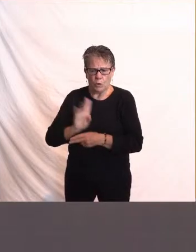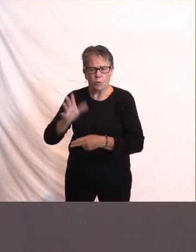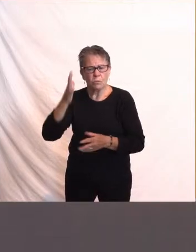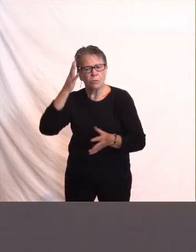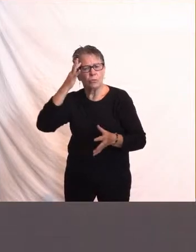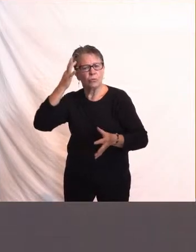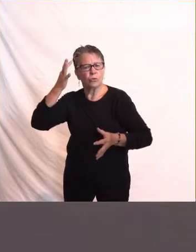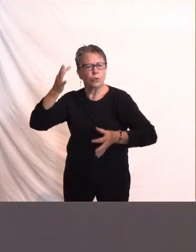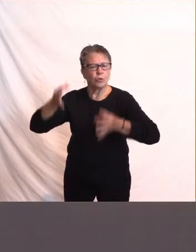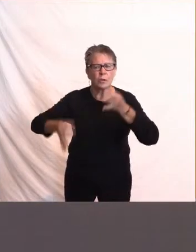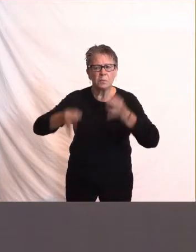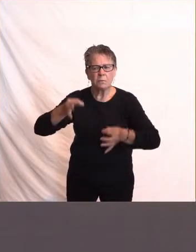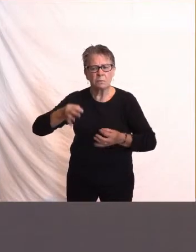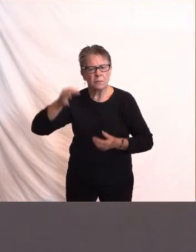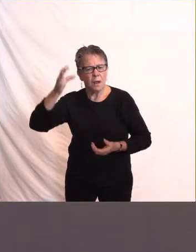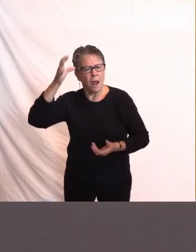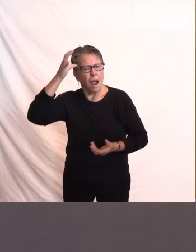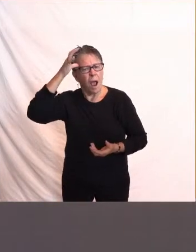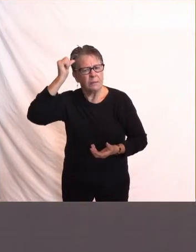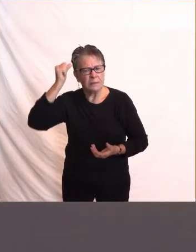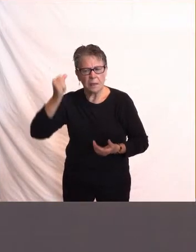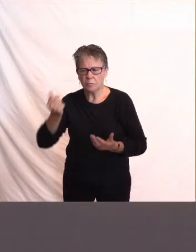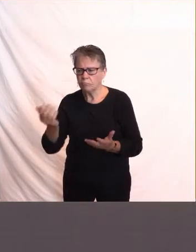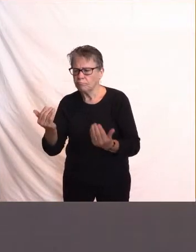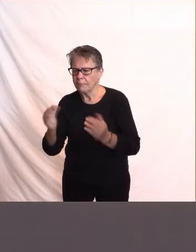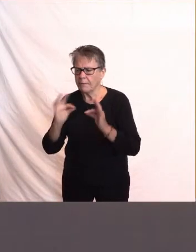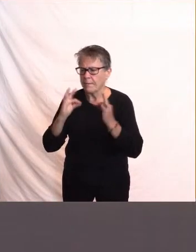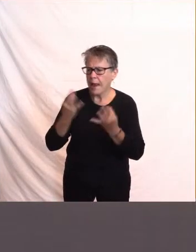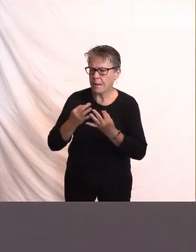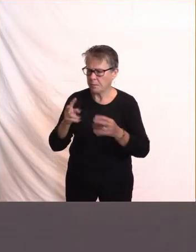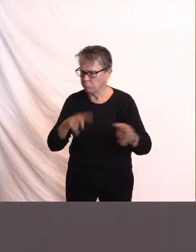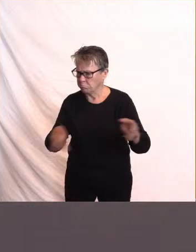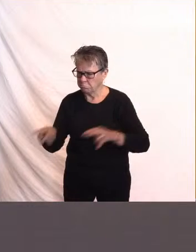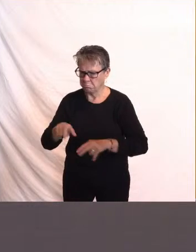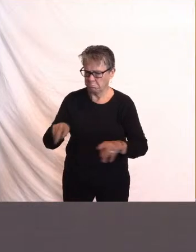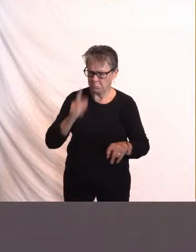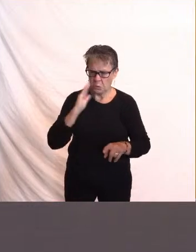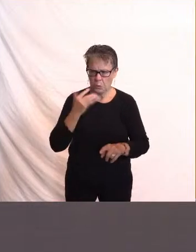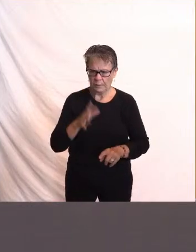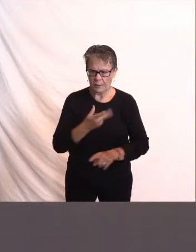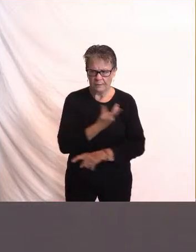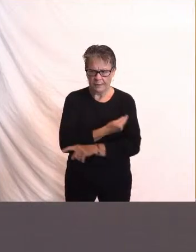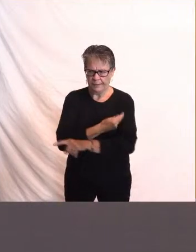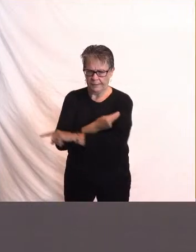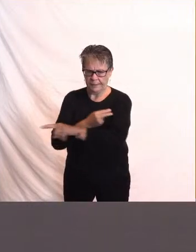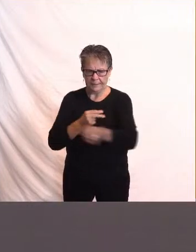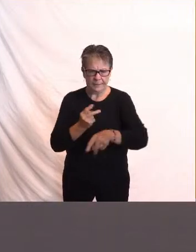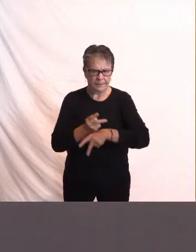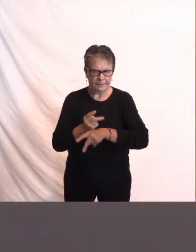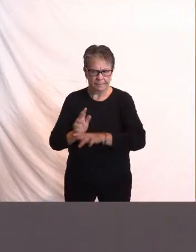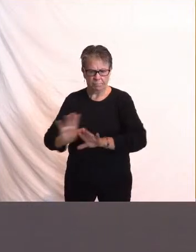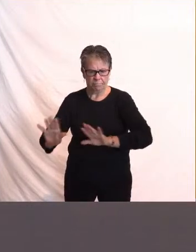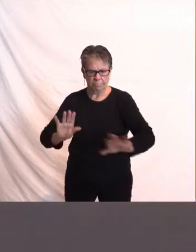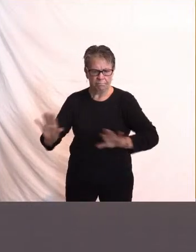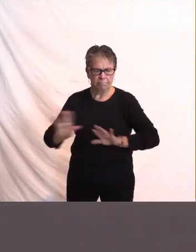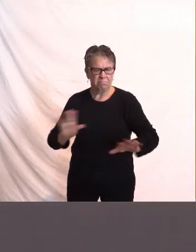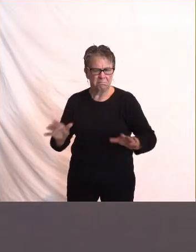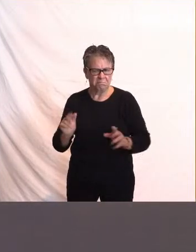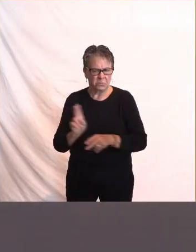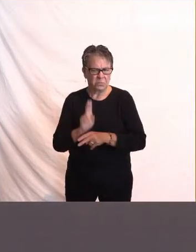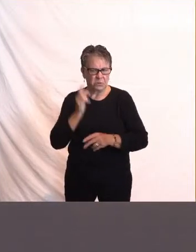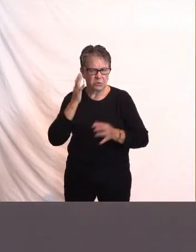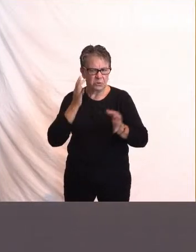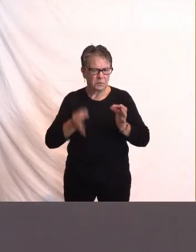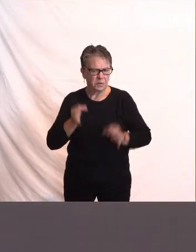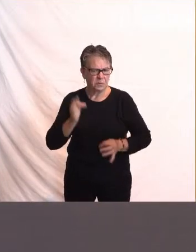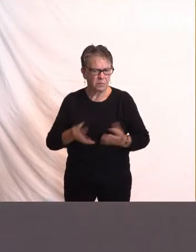but I'm a little bit mystified by that. I don't see why, if you know everyone's status, you can't sit down and enjoy dinner